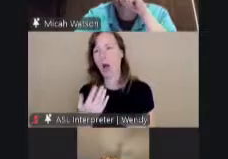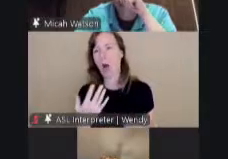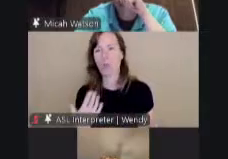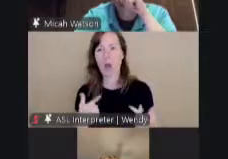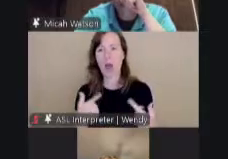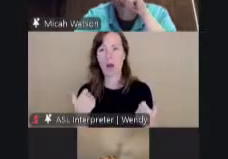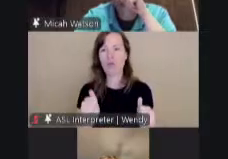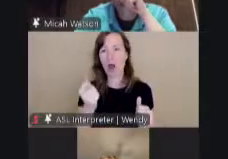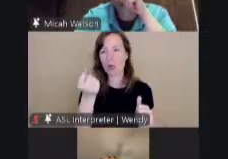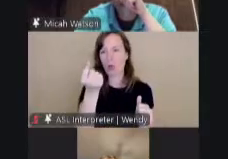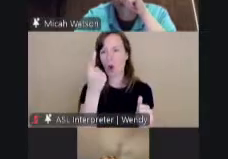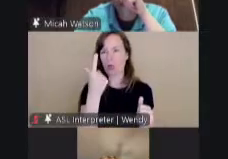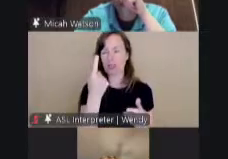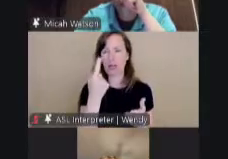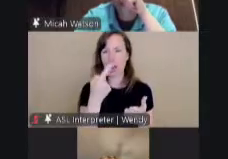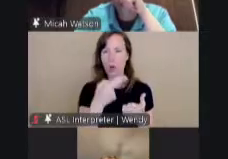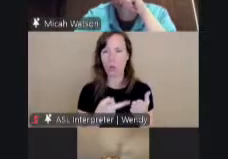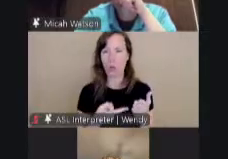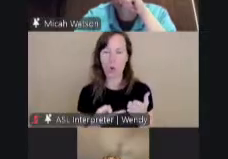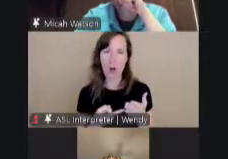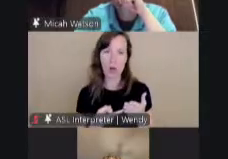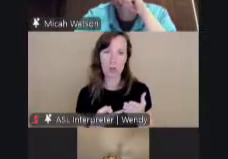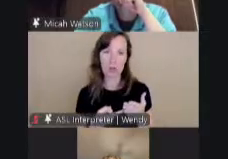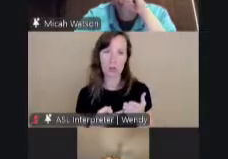what I'm